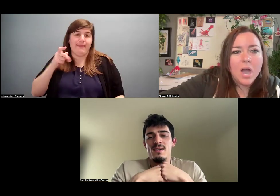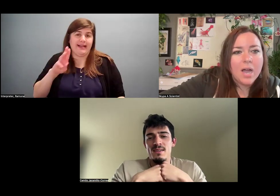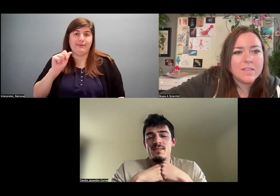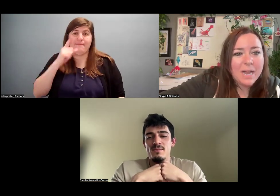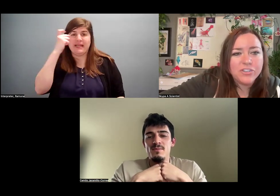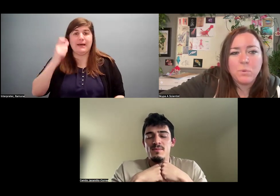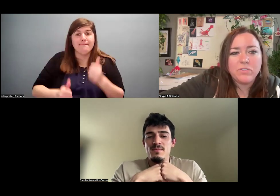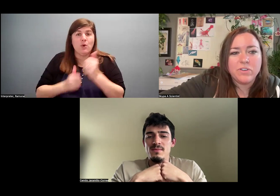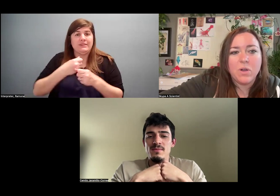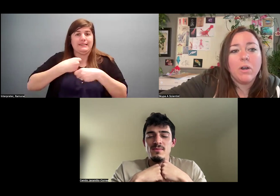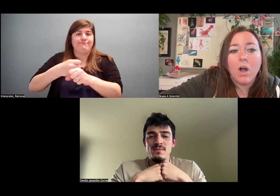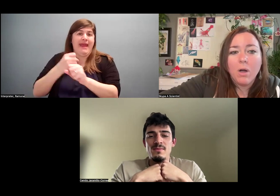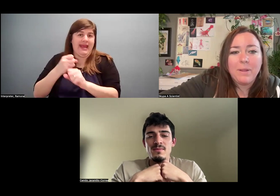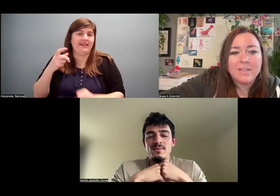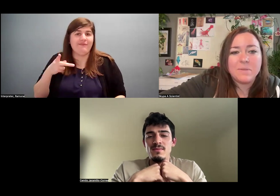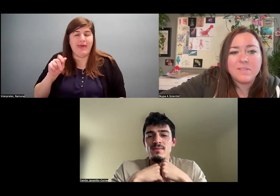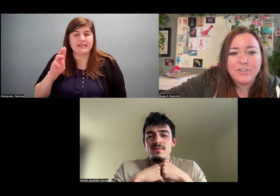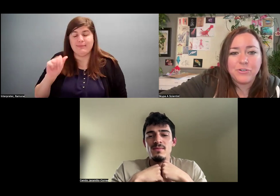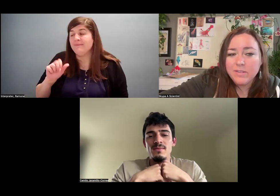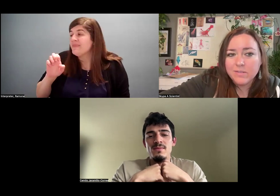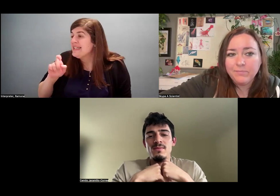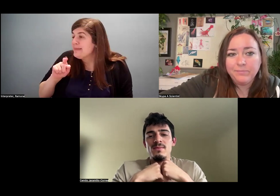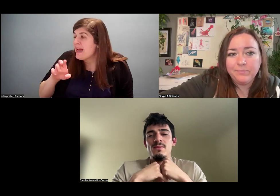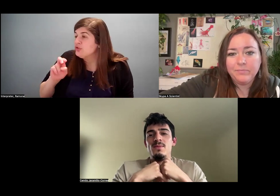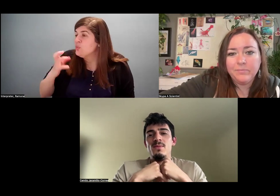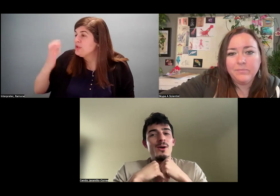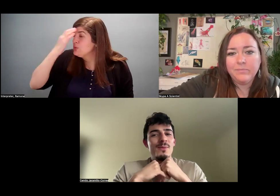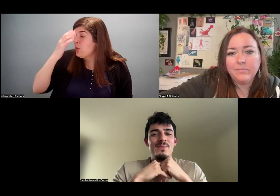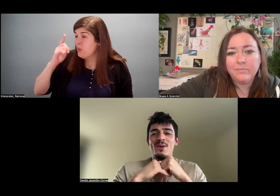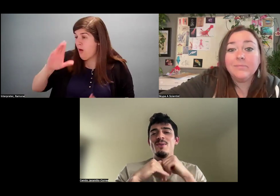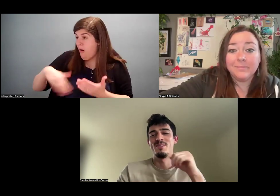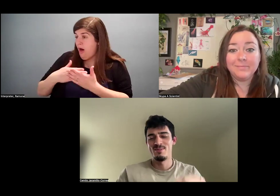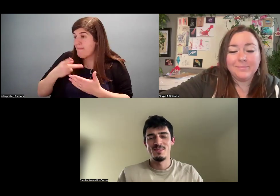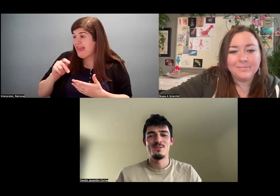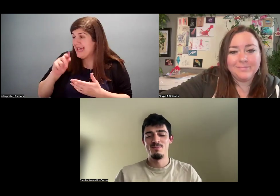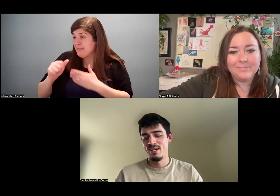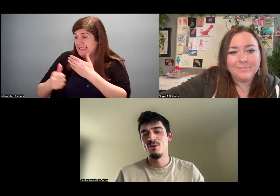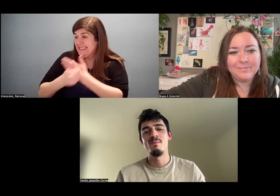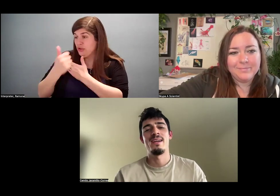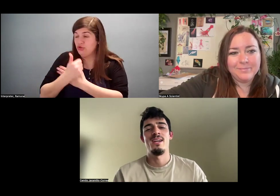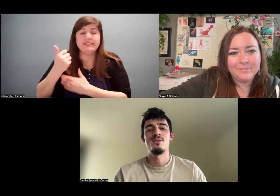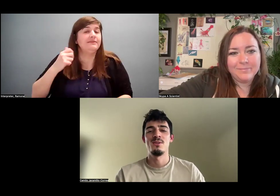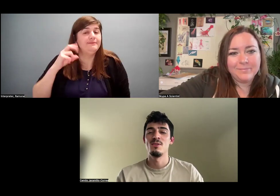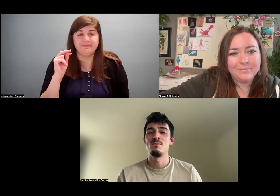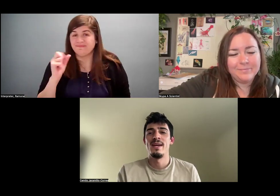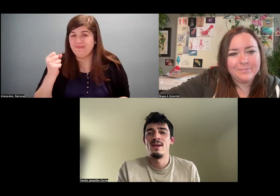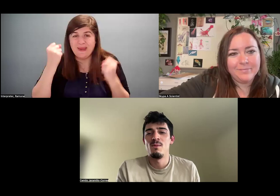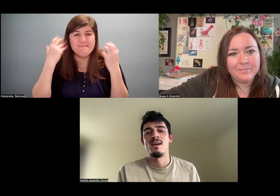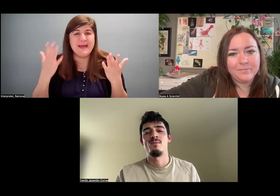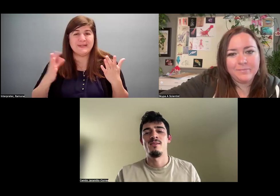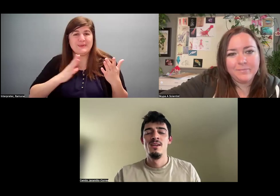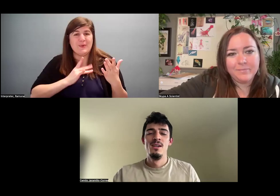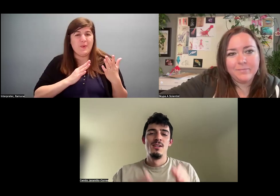Cool. Sebastian wants to know, are all plasmas dangerous? No, no, there's many cool applications. So there's